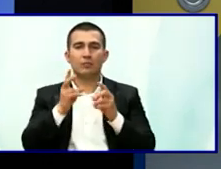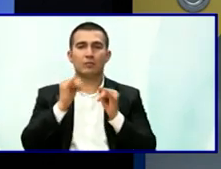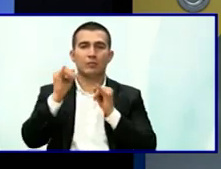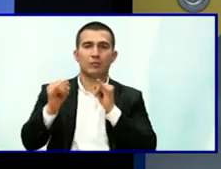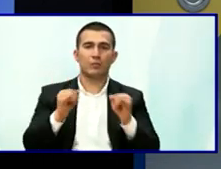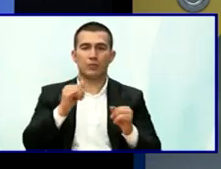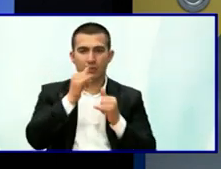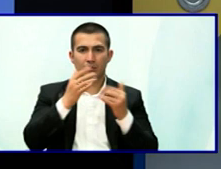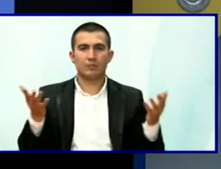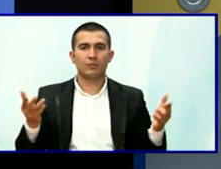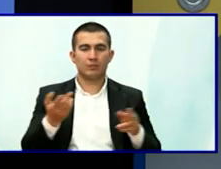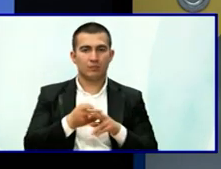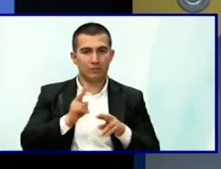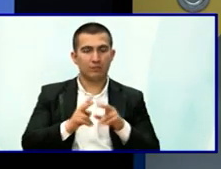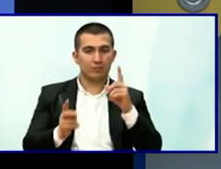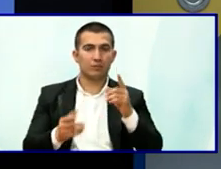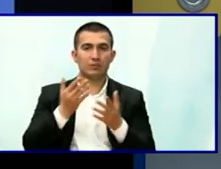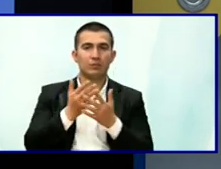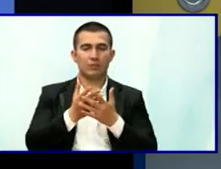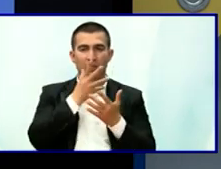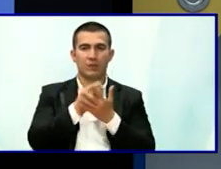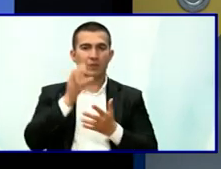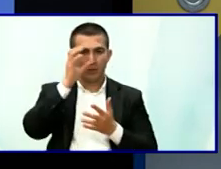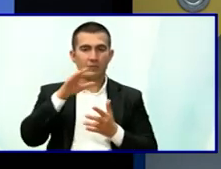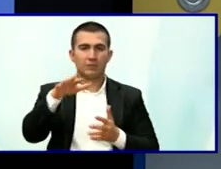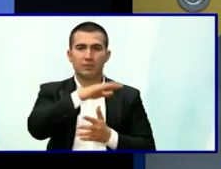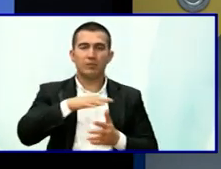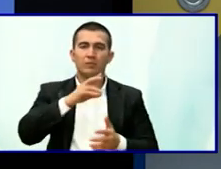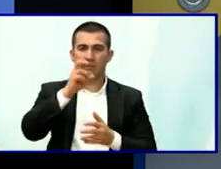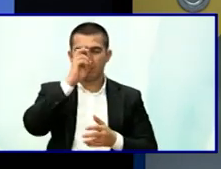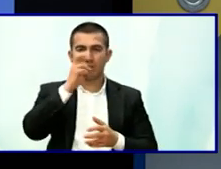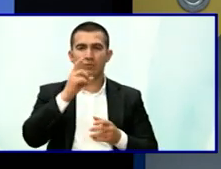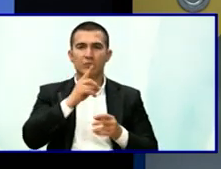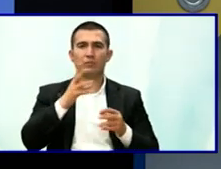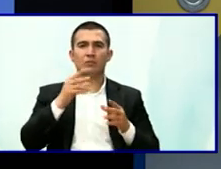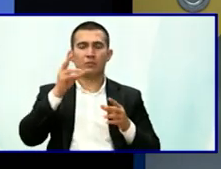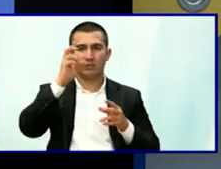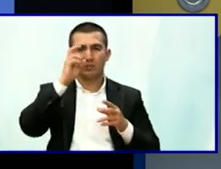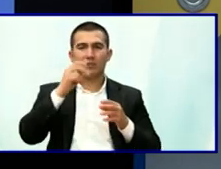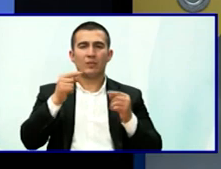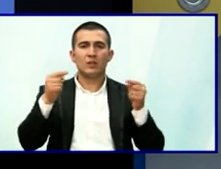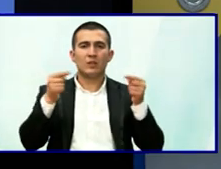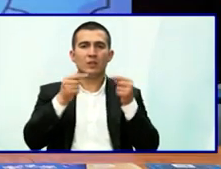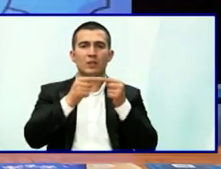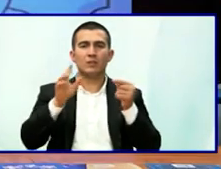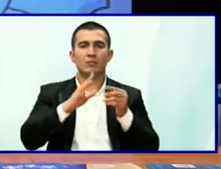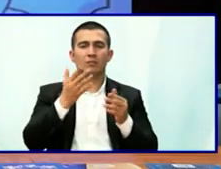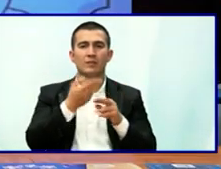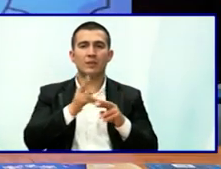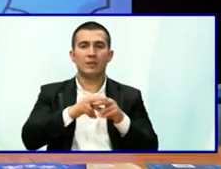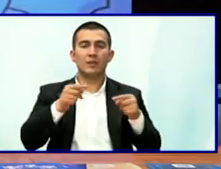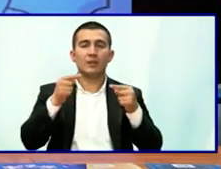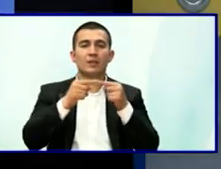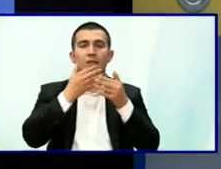Oripov vatanni nimalarga qiyoslagan ekan? Abdulla Oripov vatanni tengsiz Meksikanga, uning